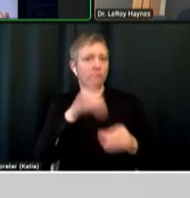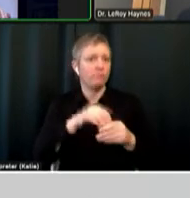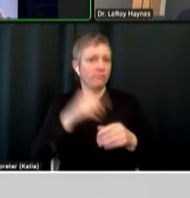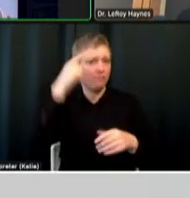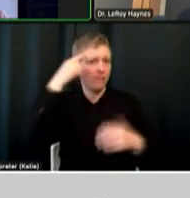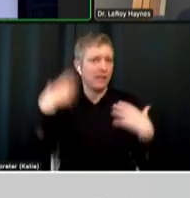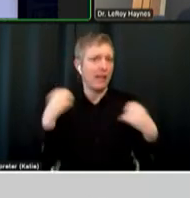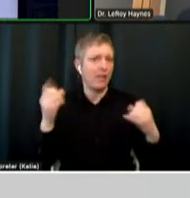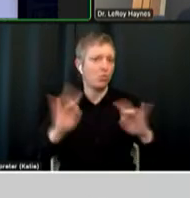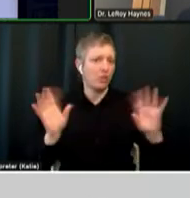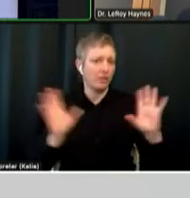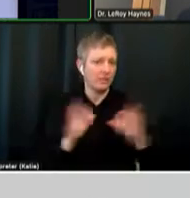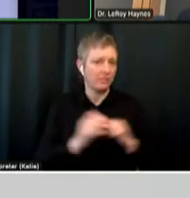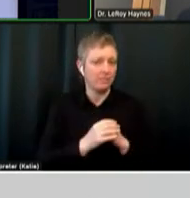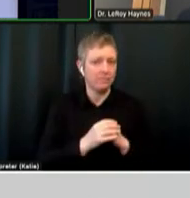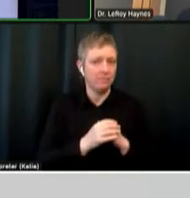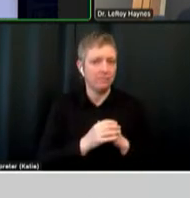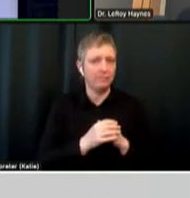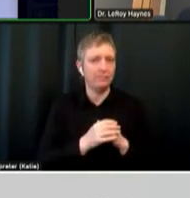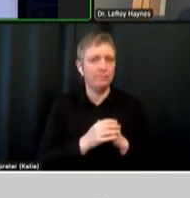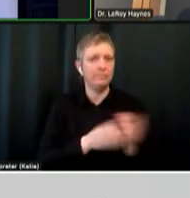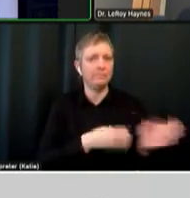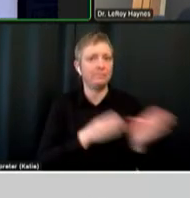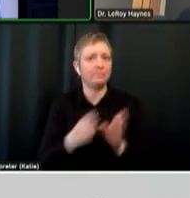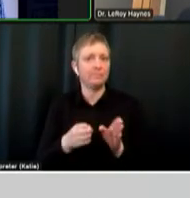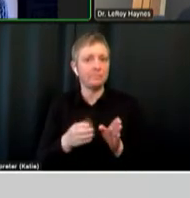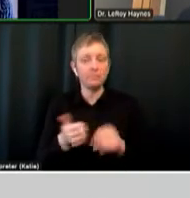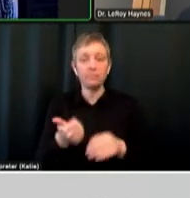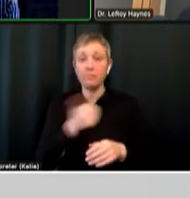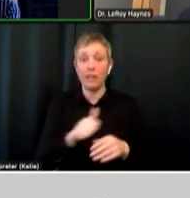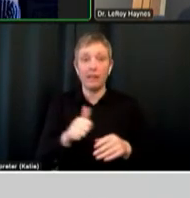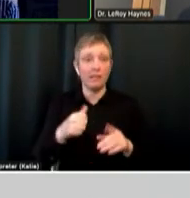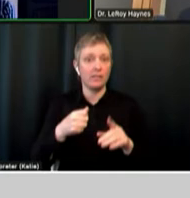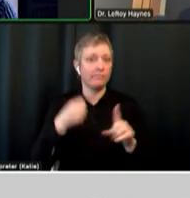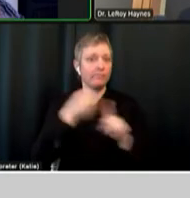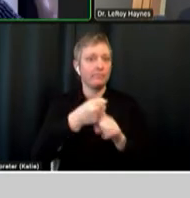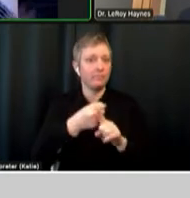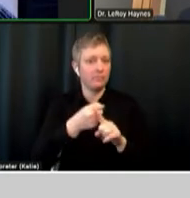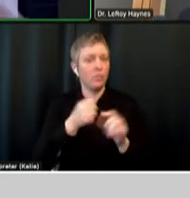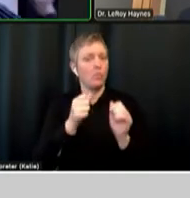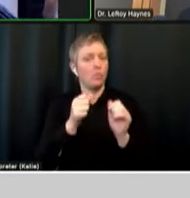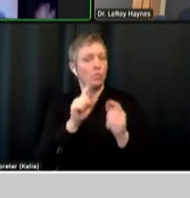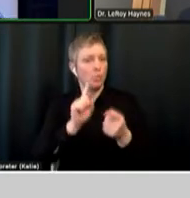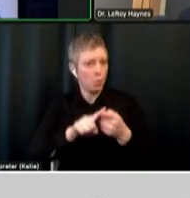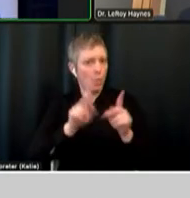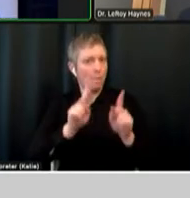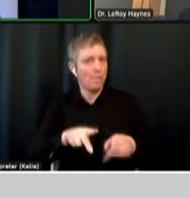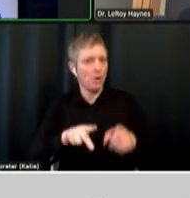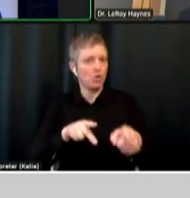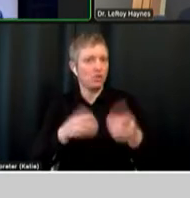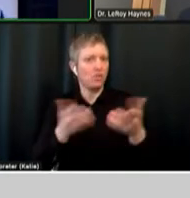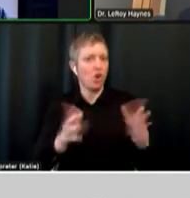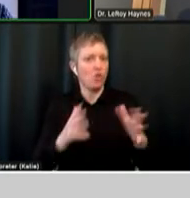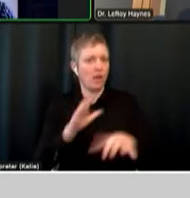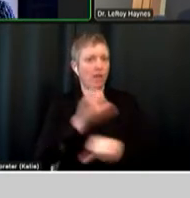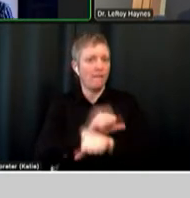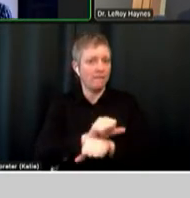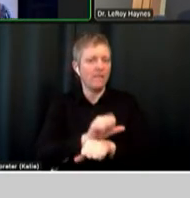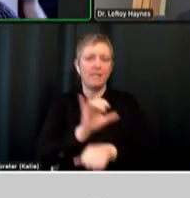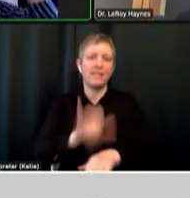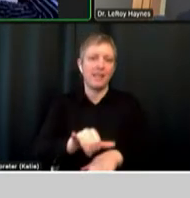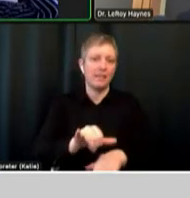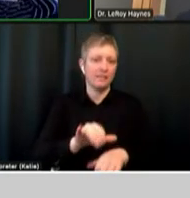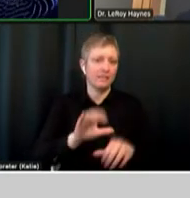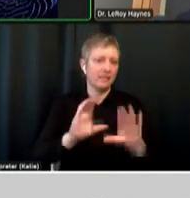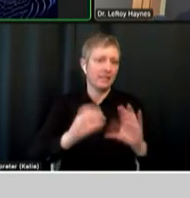to someone who is handcuffed, that is automatically a category 2 use of force. Like I said, there's other ones in there as well, but those were just a